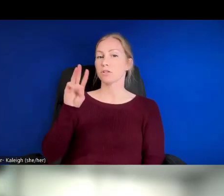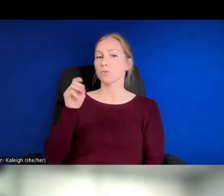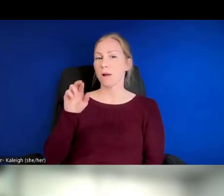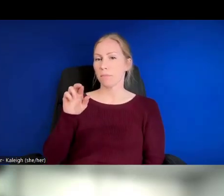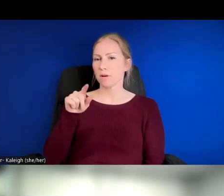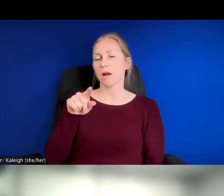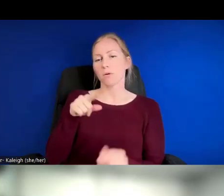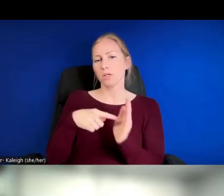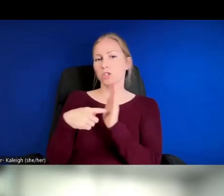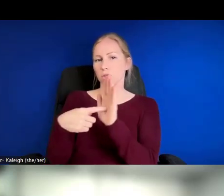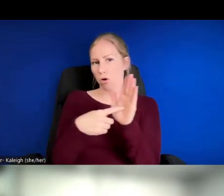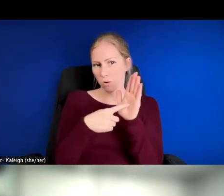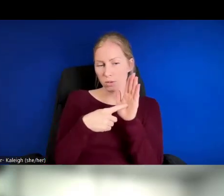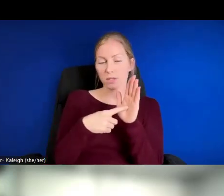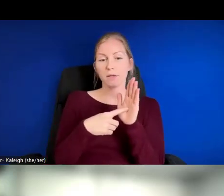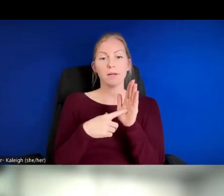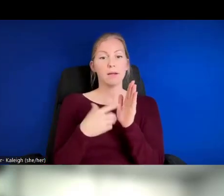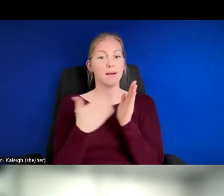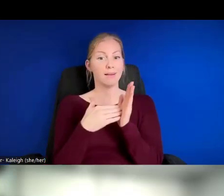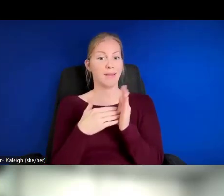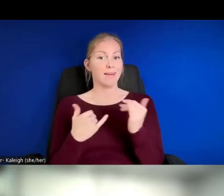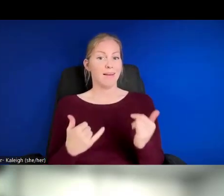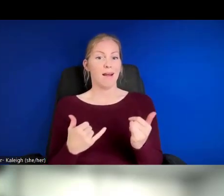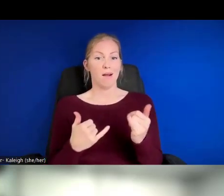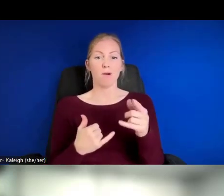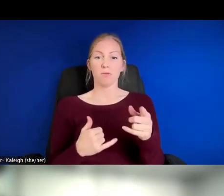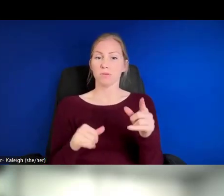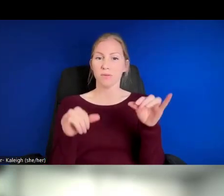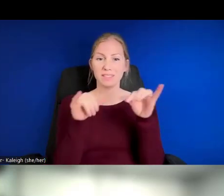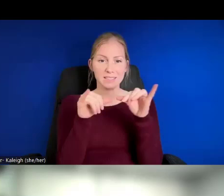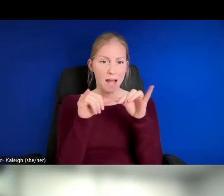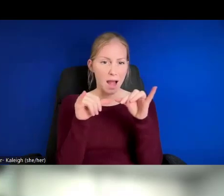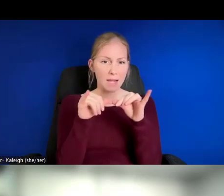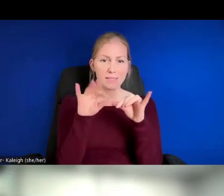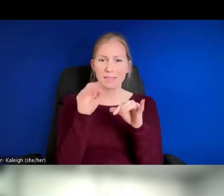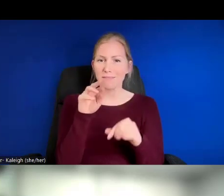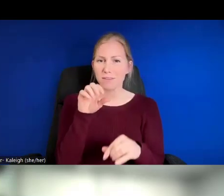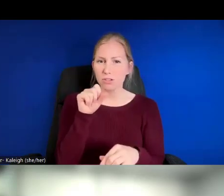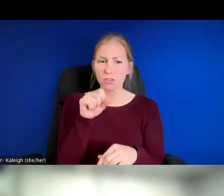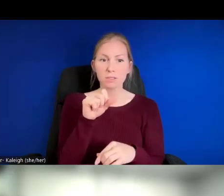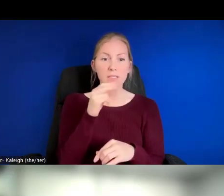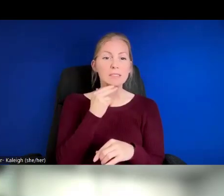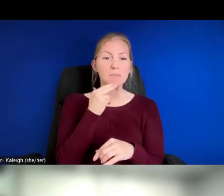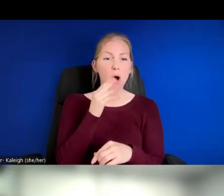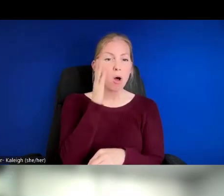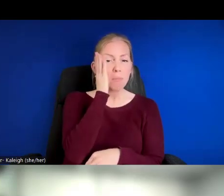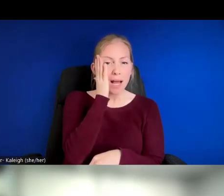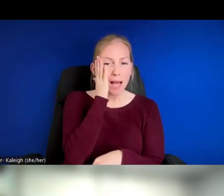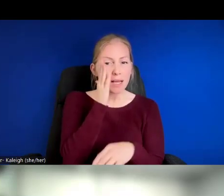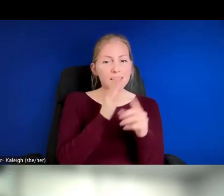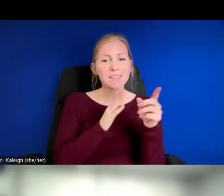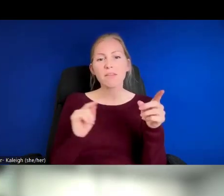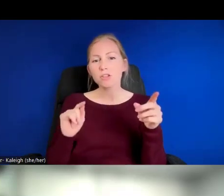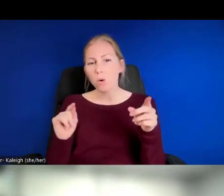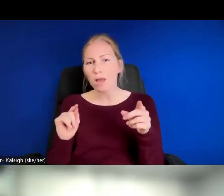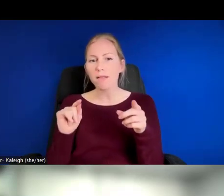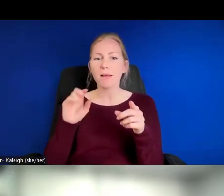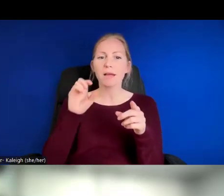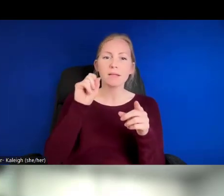Again, if you were to see it now, the size and features of a small bed and the toilet and sink